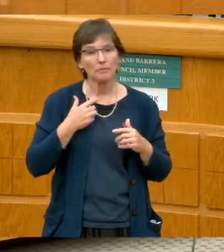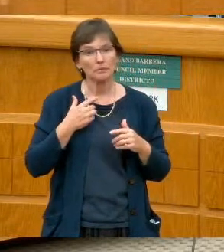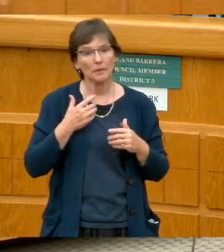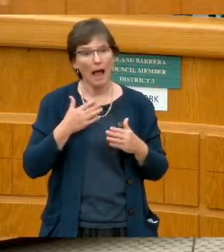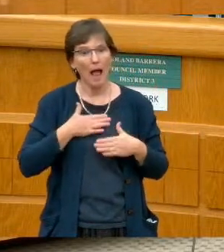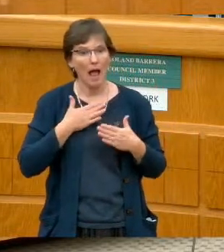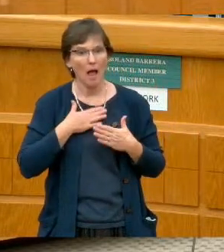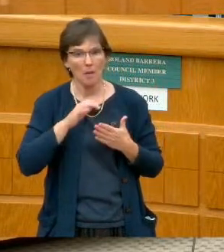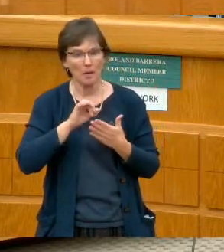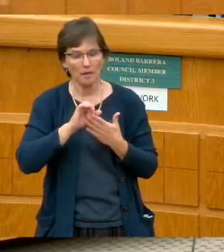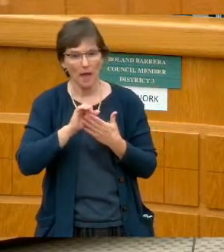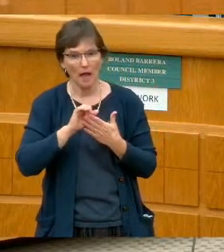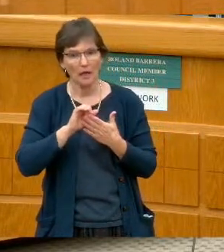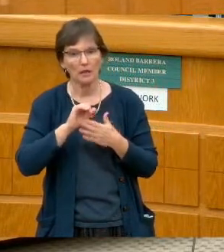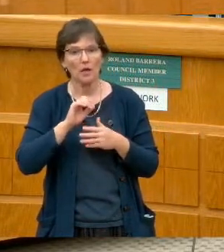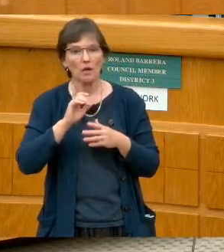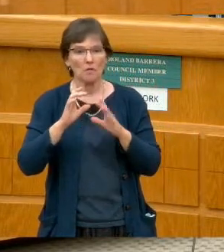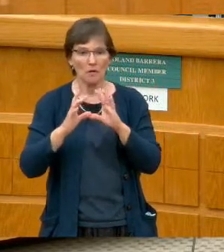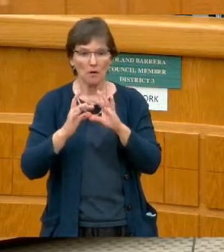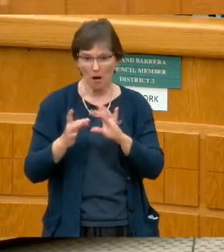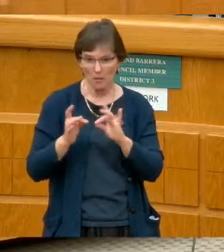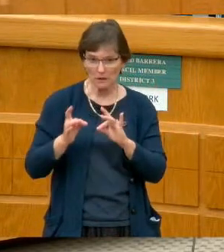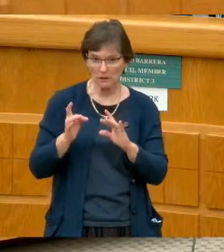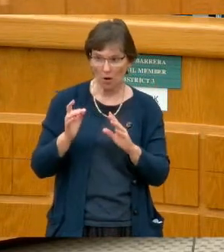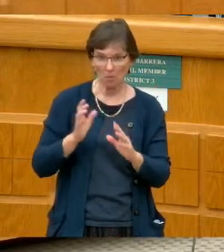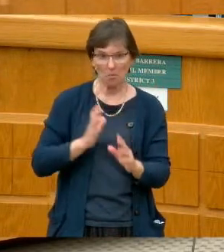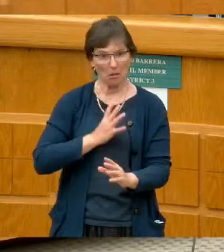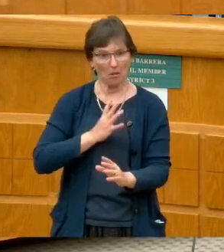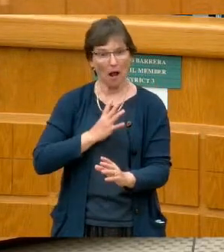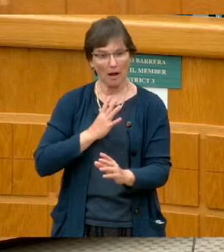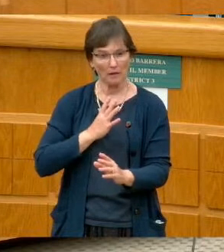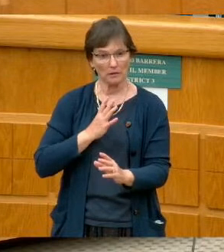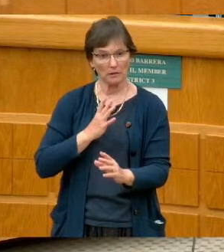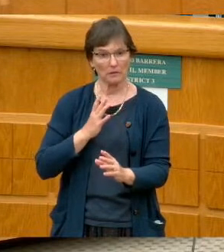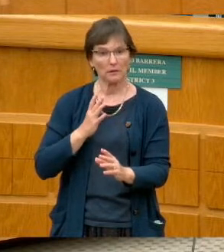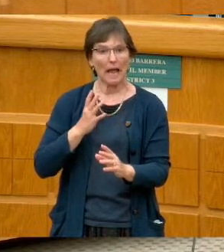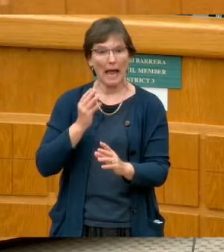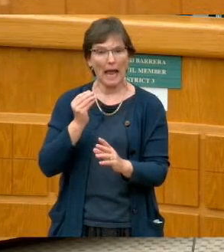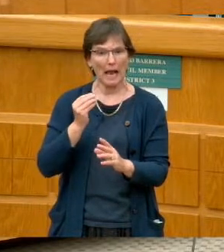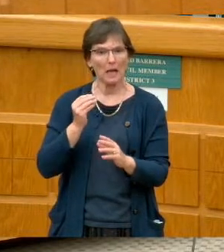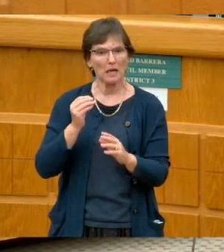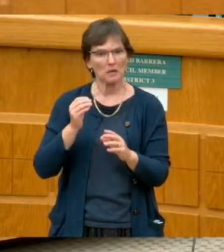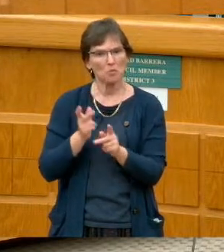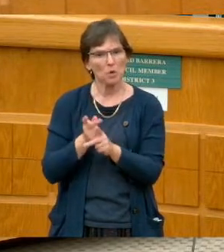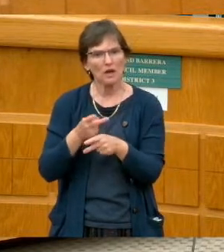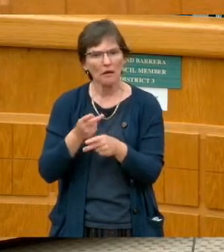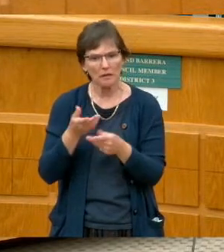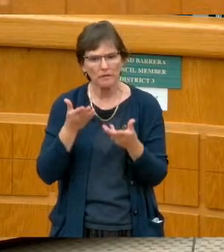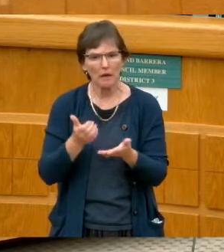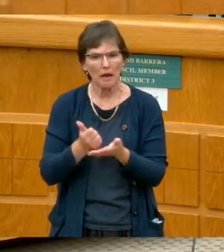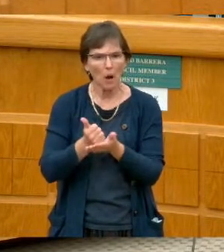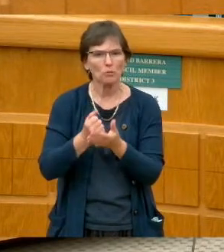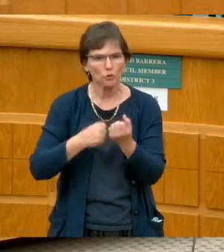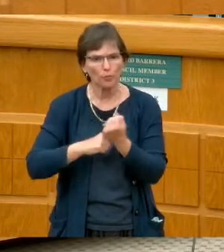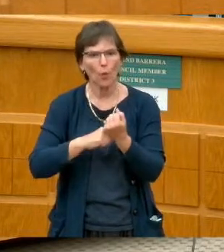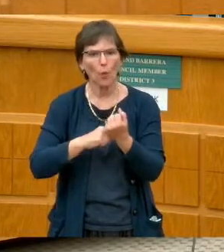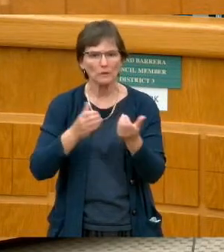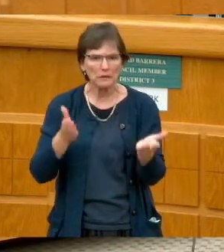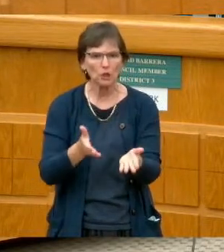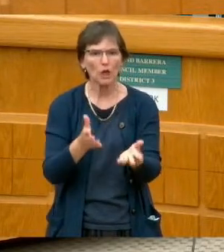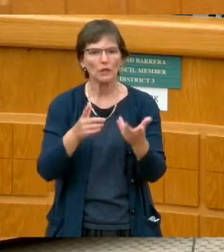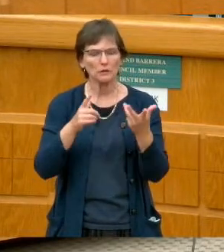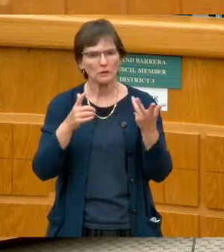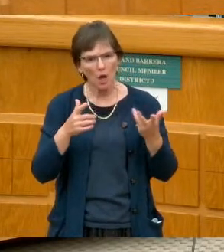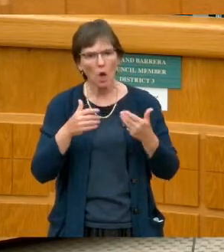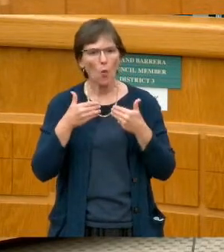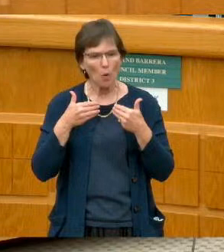that our discussions have been both positive, polite, and productive. And we are moving forward. We're